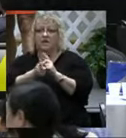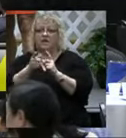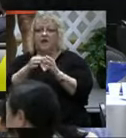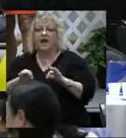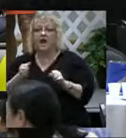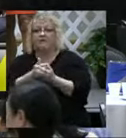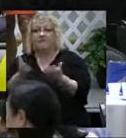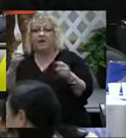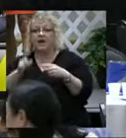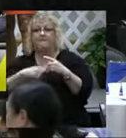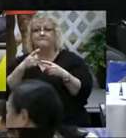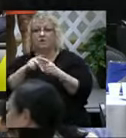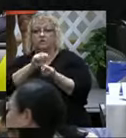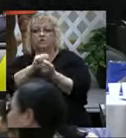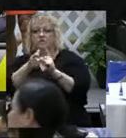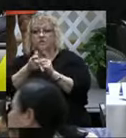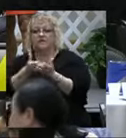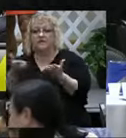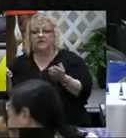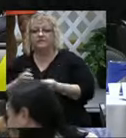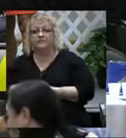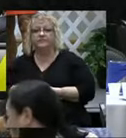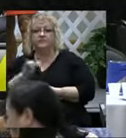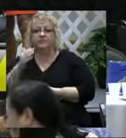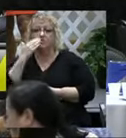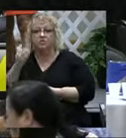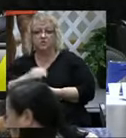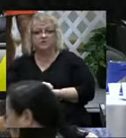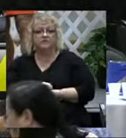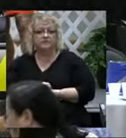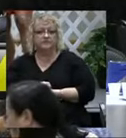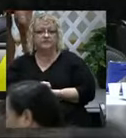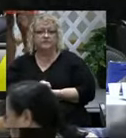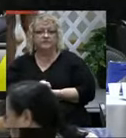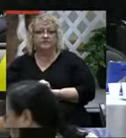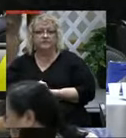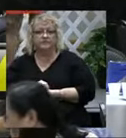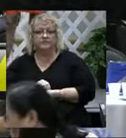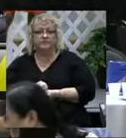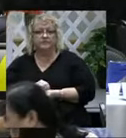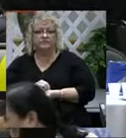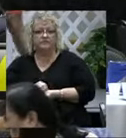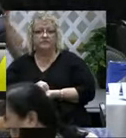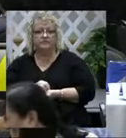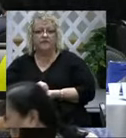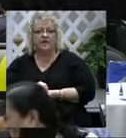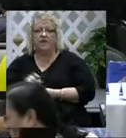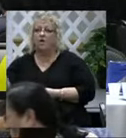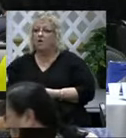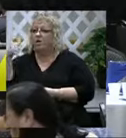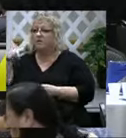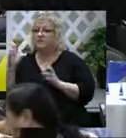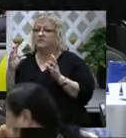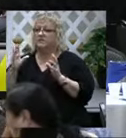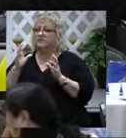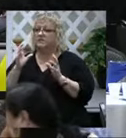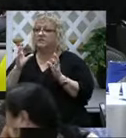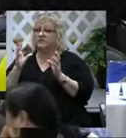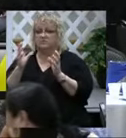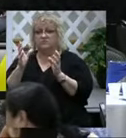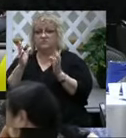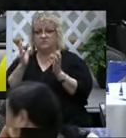everything but the translation piece. So that's a disclaimer for this conversation. And I hope throughout this conversation and the suggestions